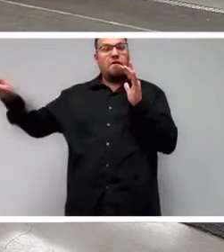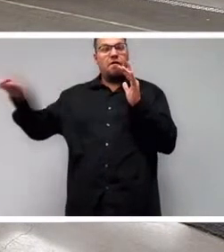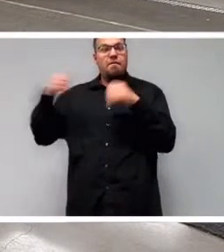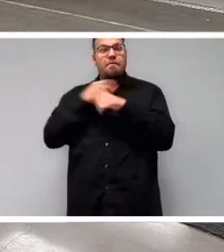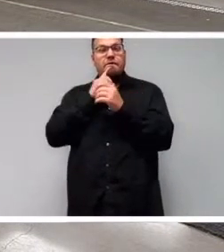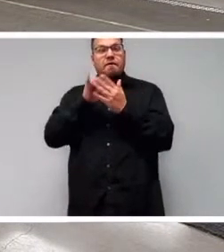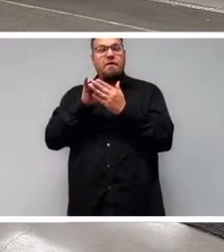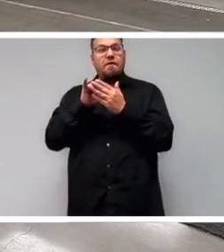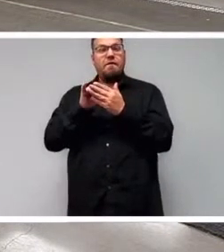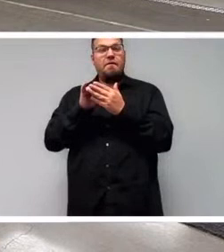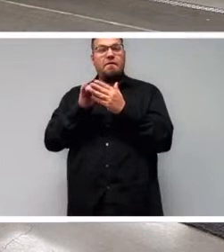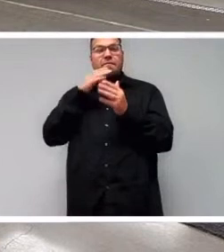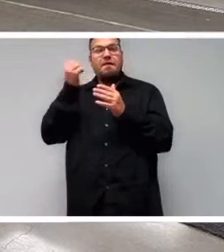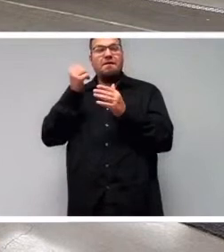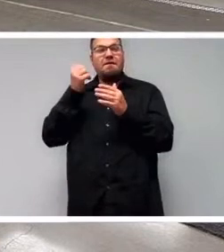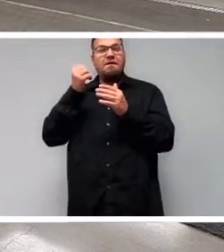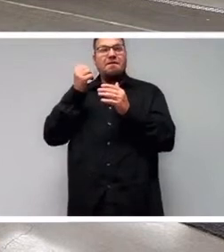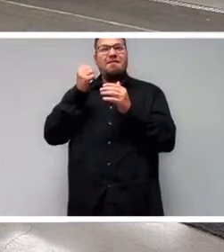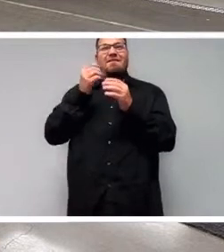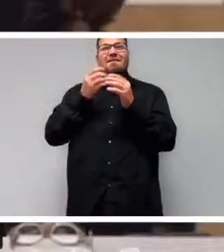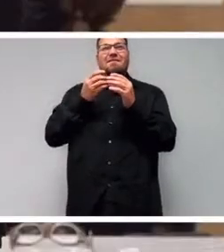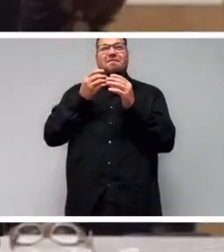on city bus passes.